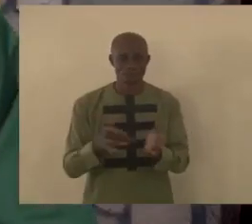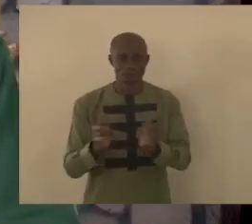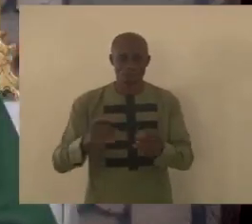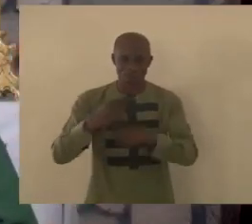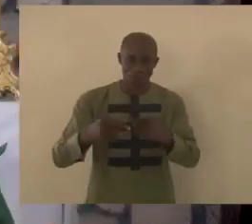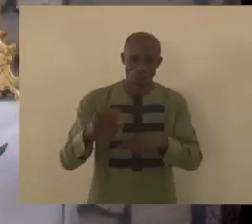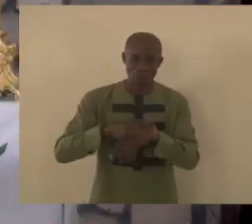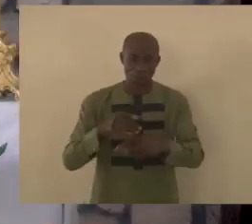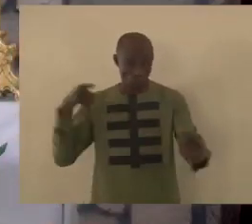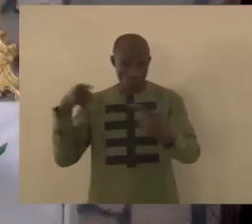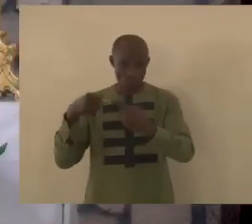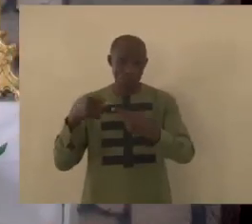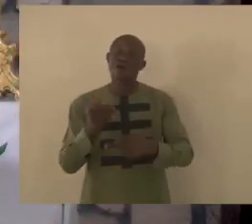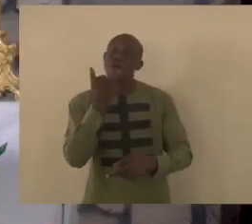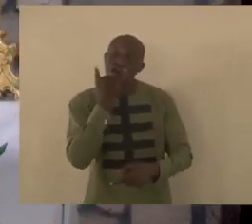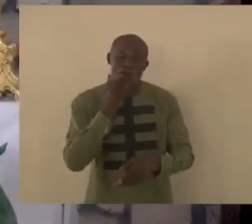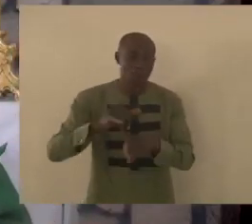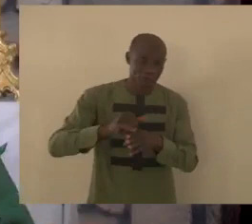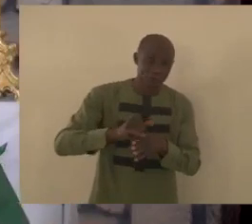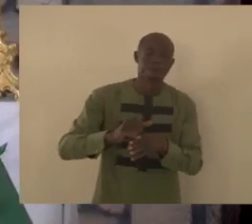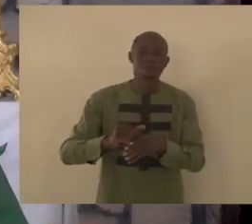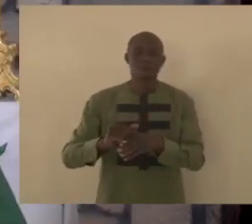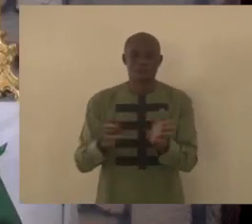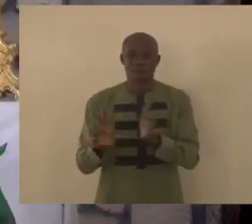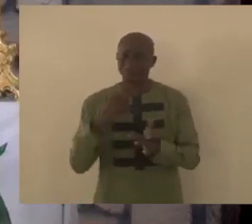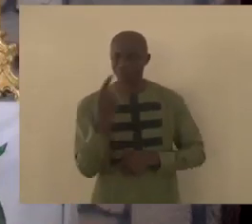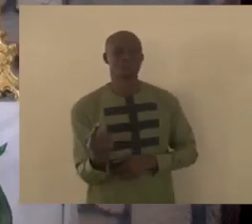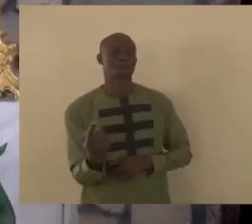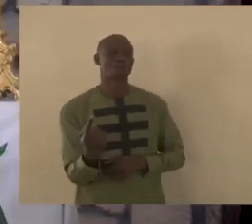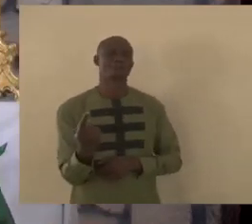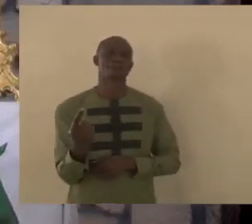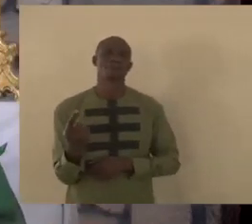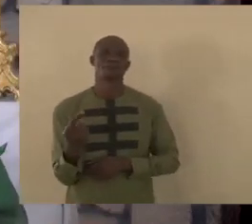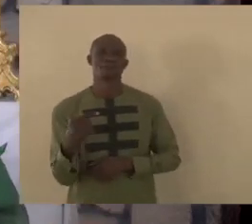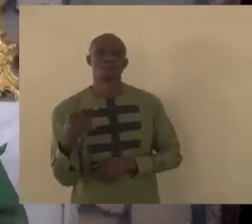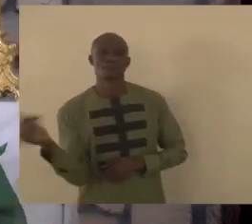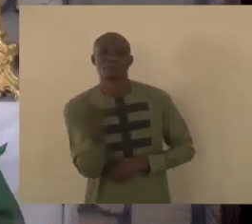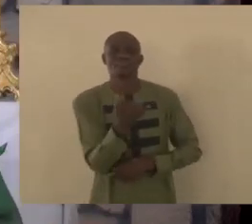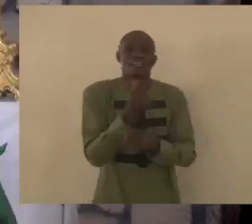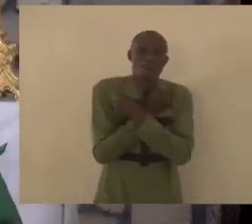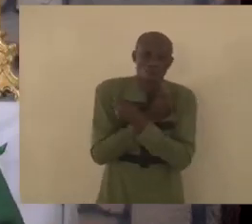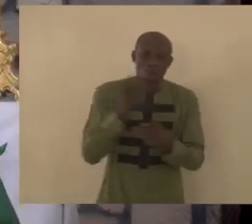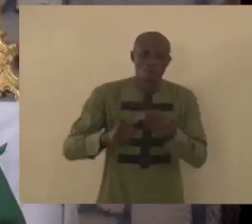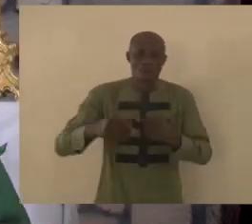Now, Jesus goes further to point out other wrong practices that they love to do. Jesus says that they loved to have the